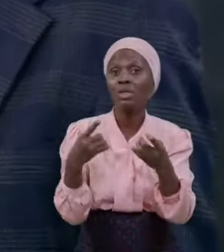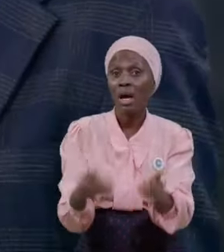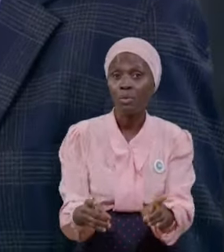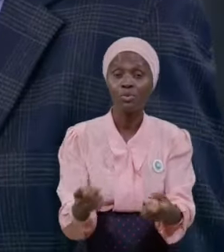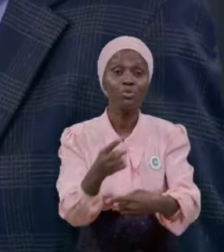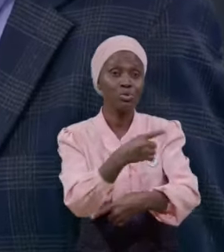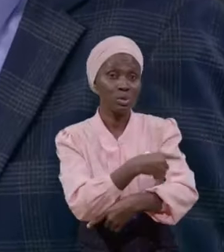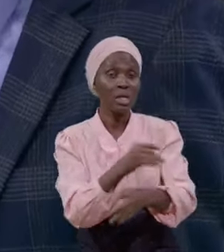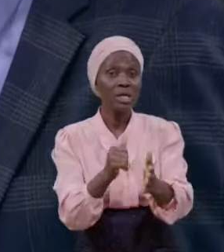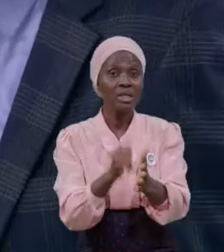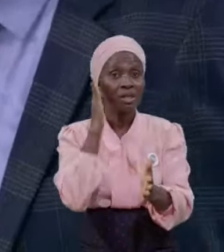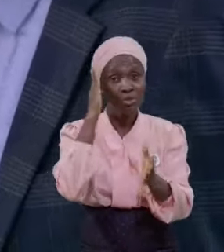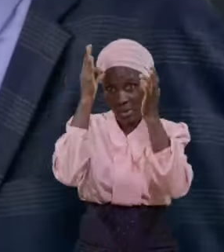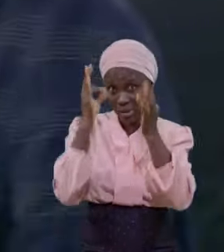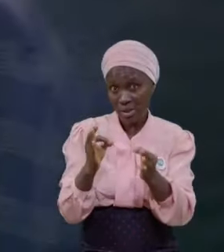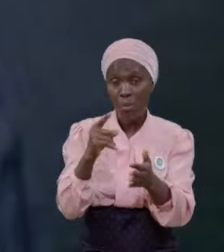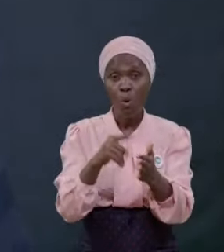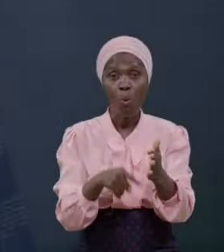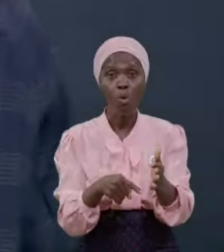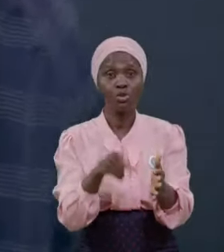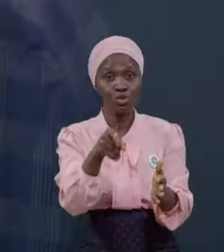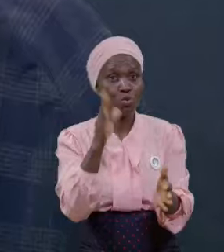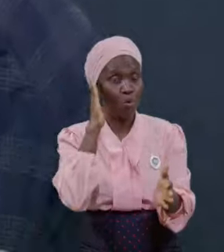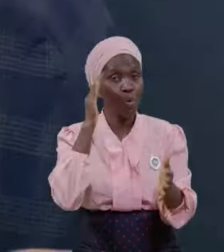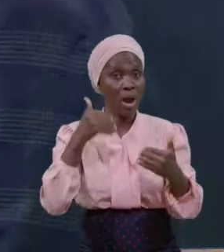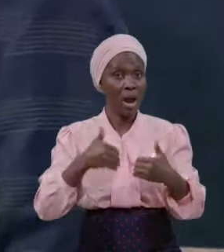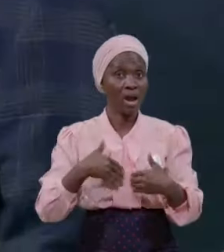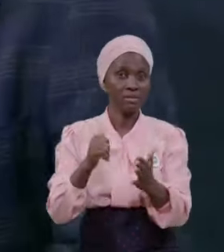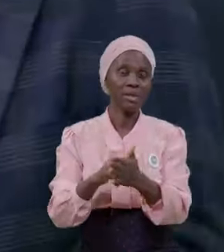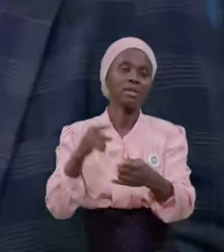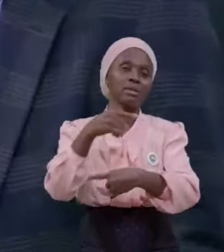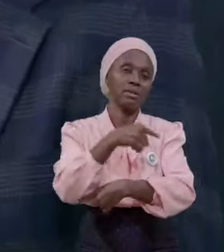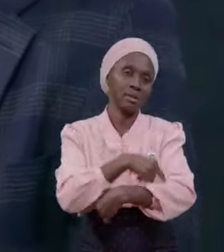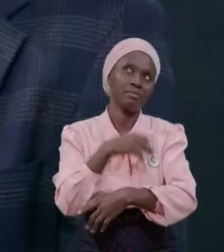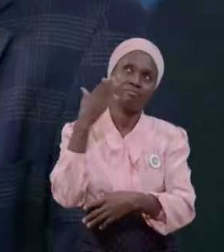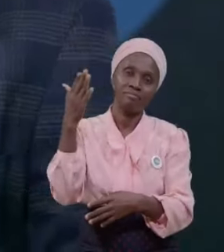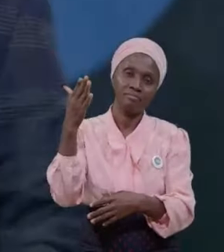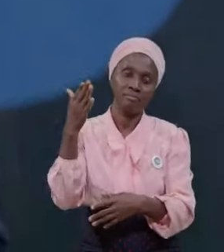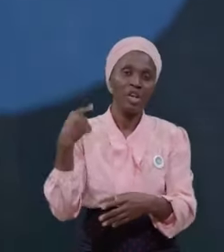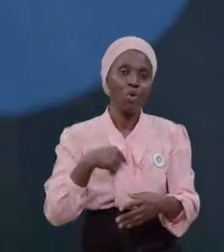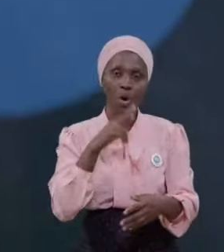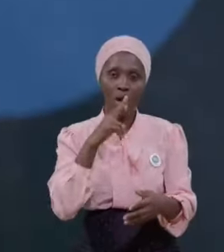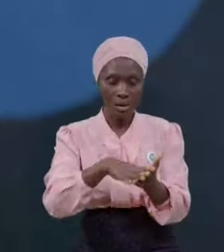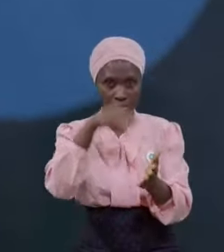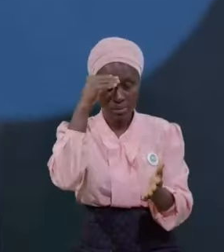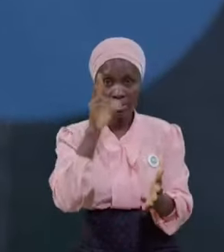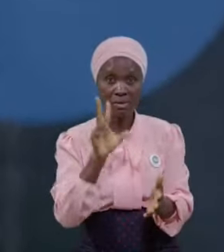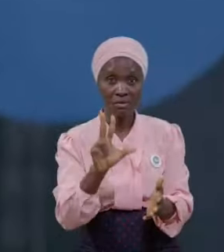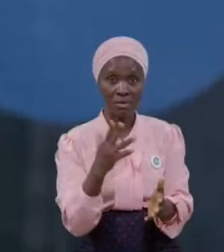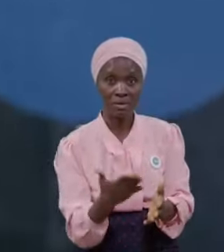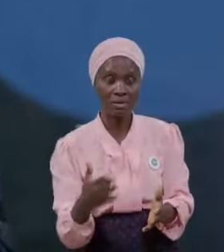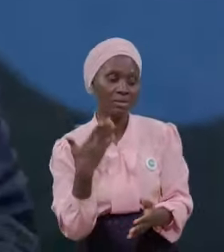have that day. Look, we're looking at three things here. Number one, the